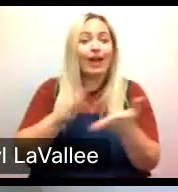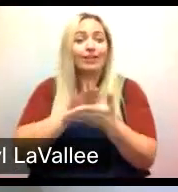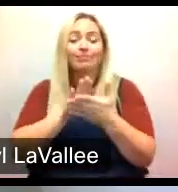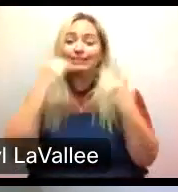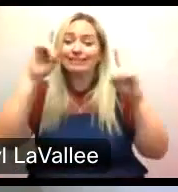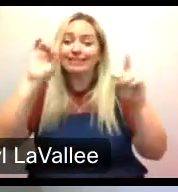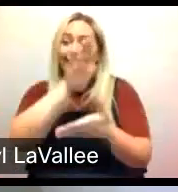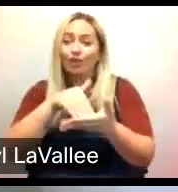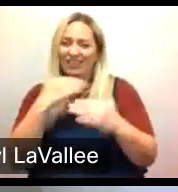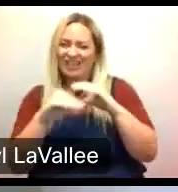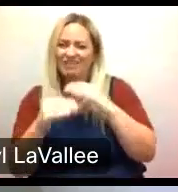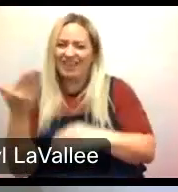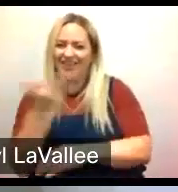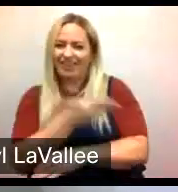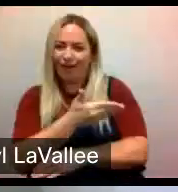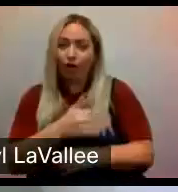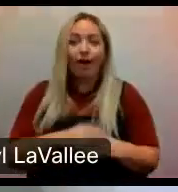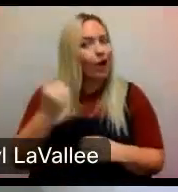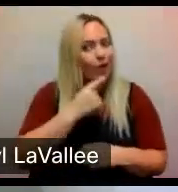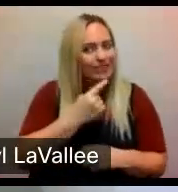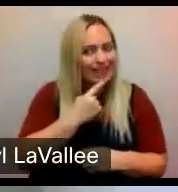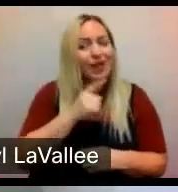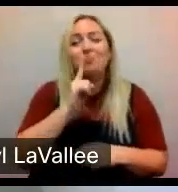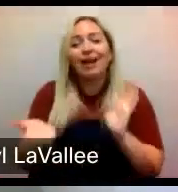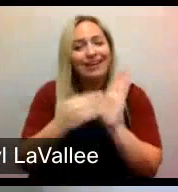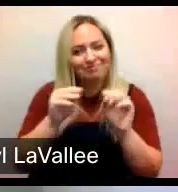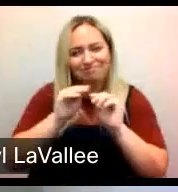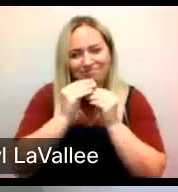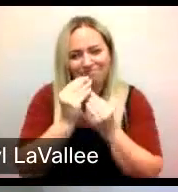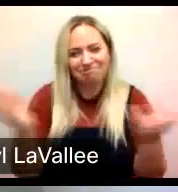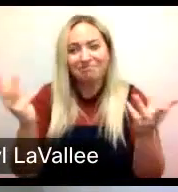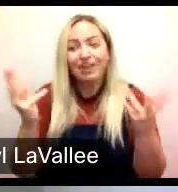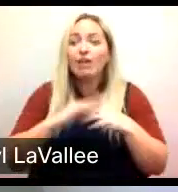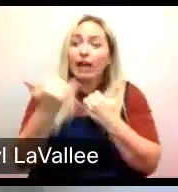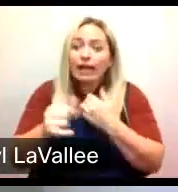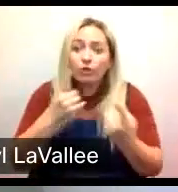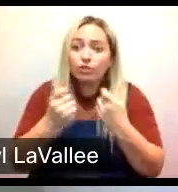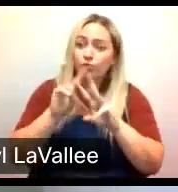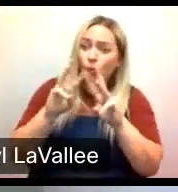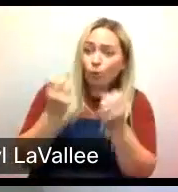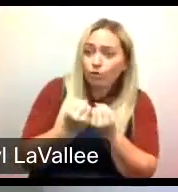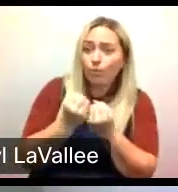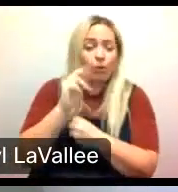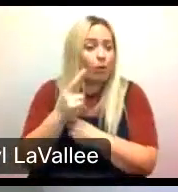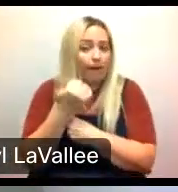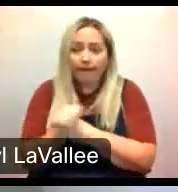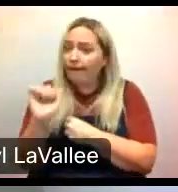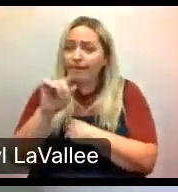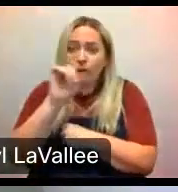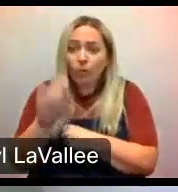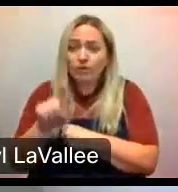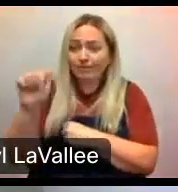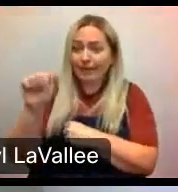the screen. I always say this, but I'll say it again. If you have any questions about this workshop or any questions about